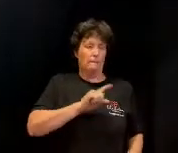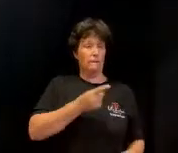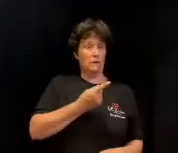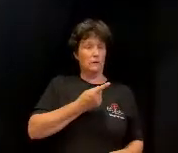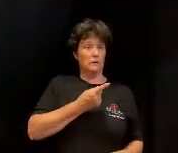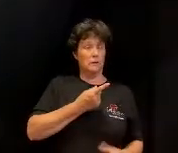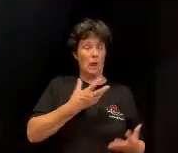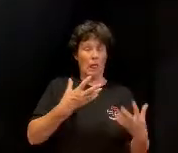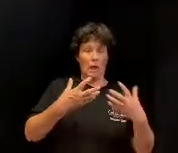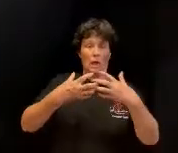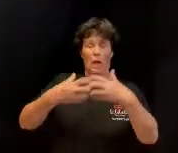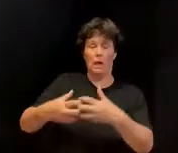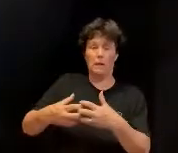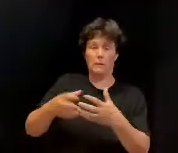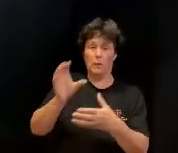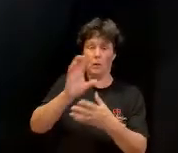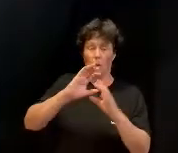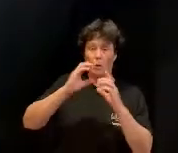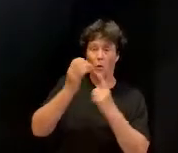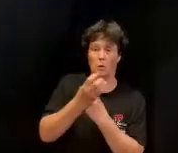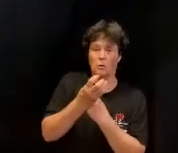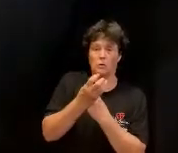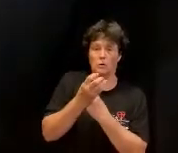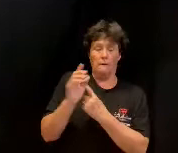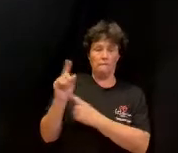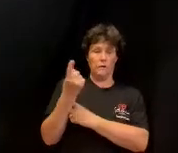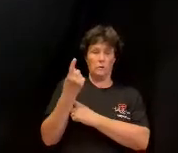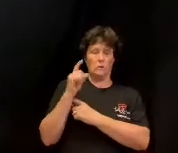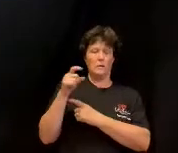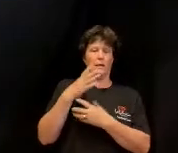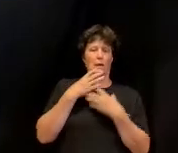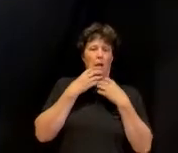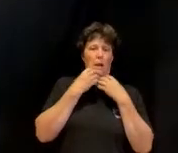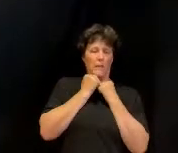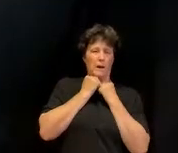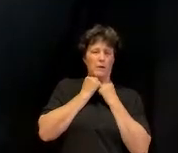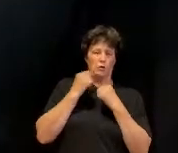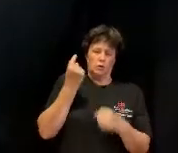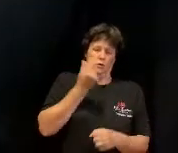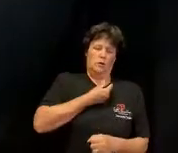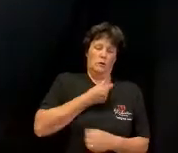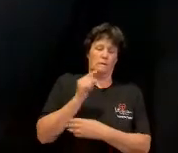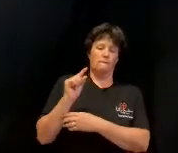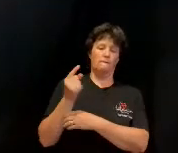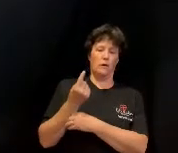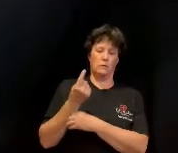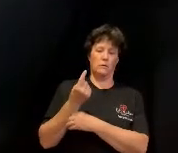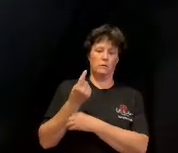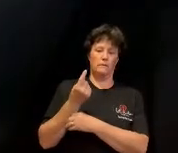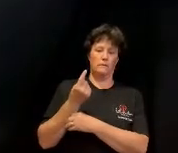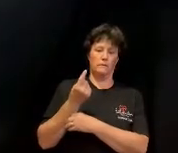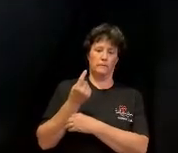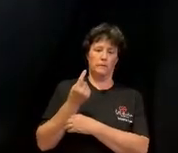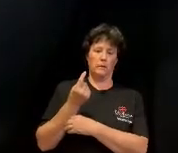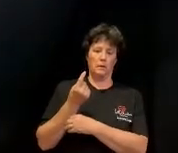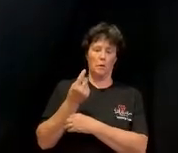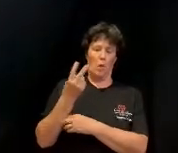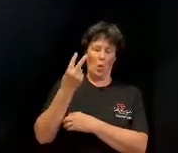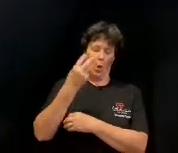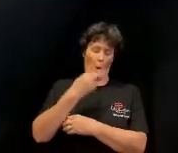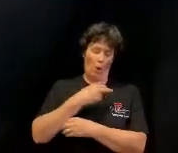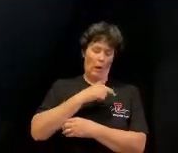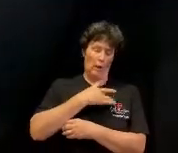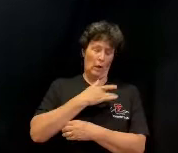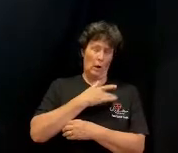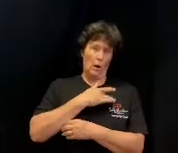culture around us, listen, you need to have some compassion and have some grace. And the way you do that is by actually looking at the grace of God that